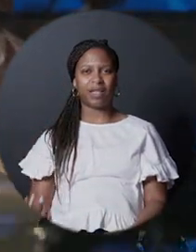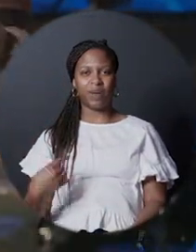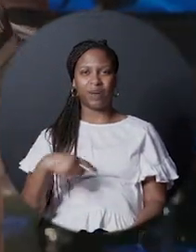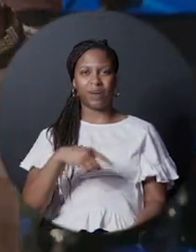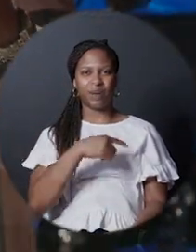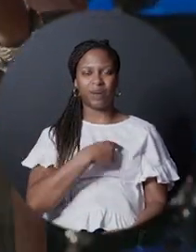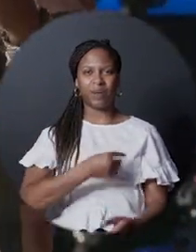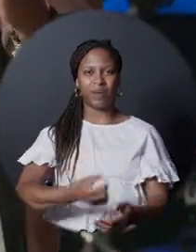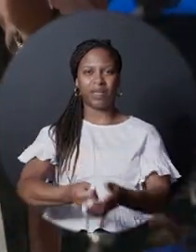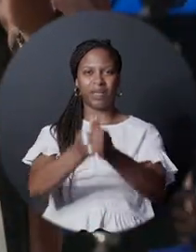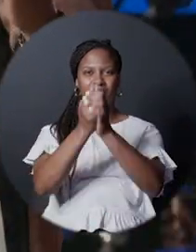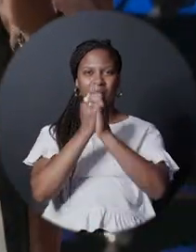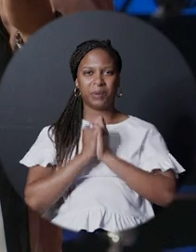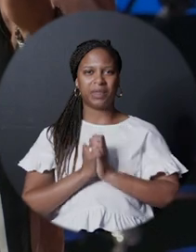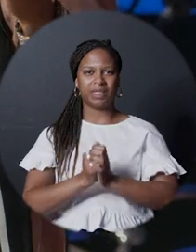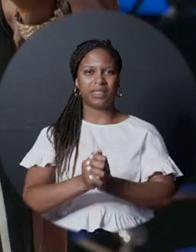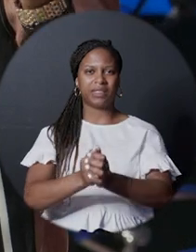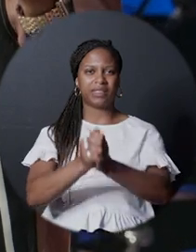glory.